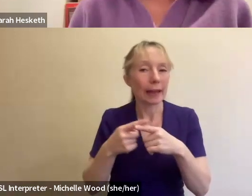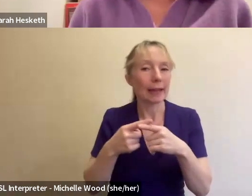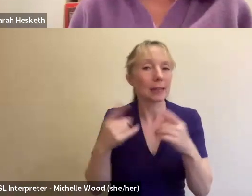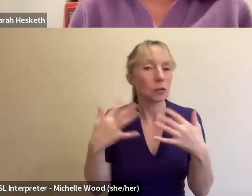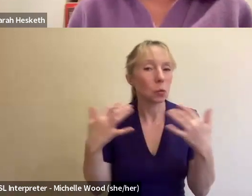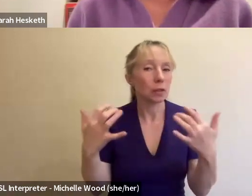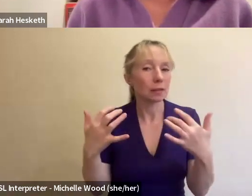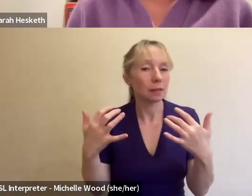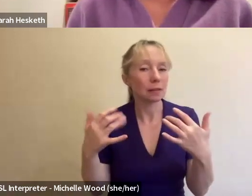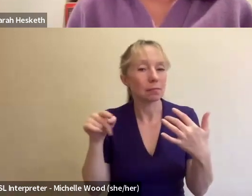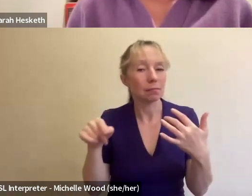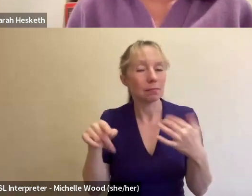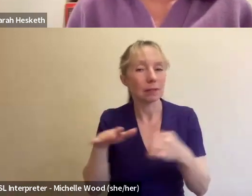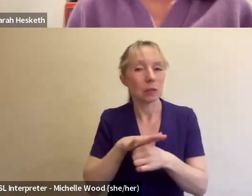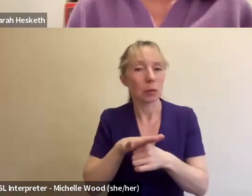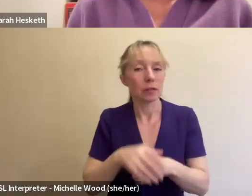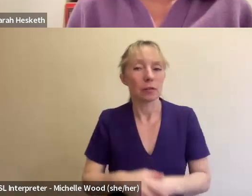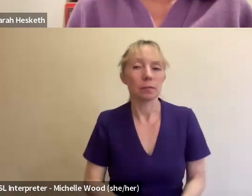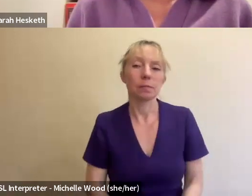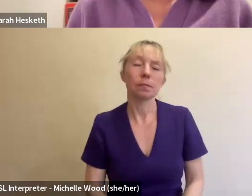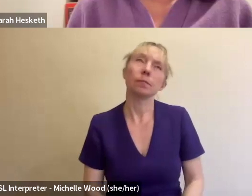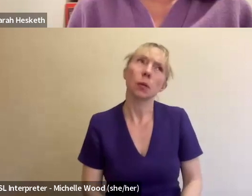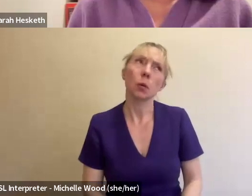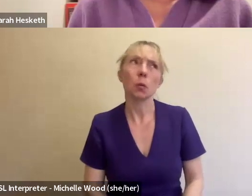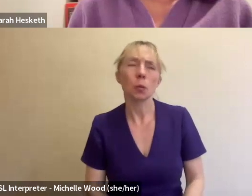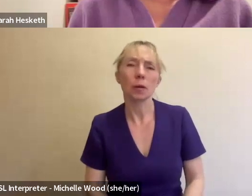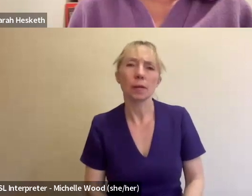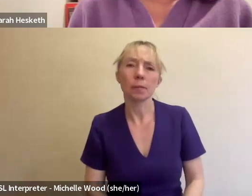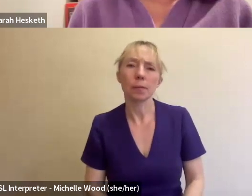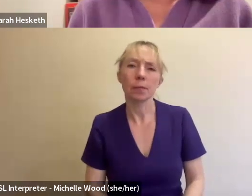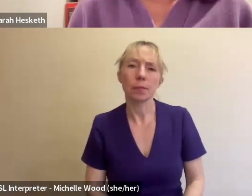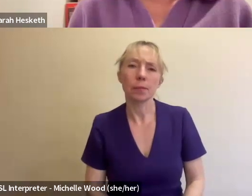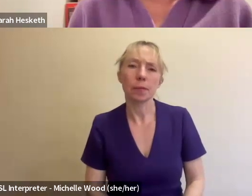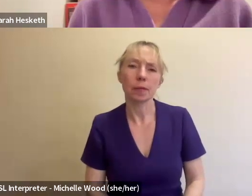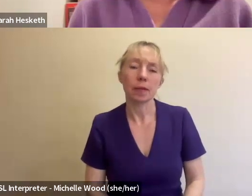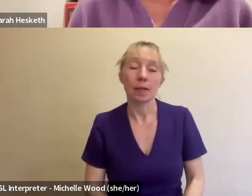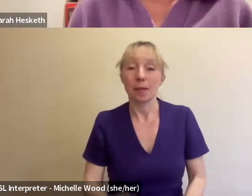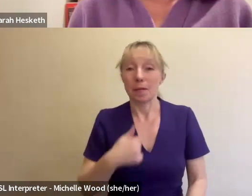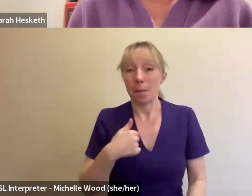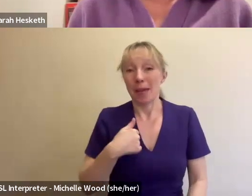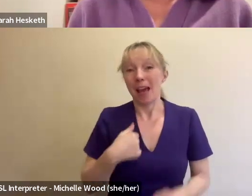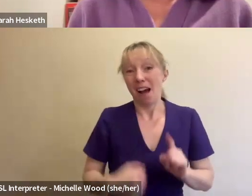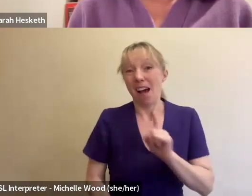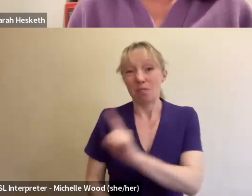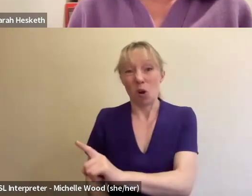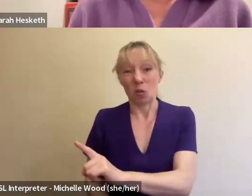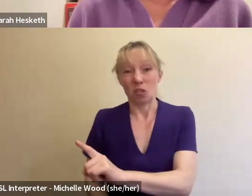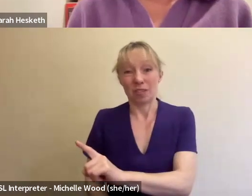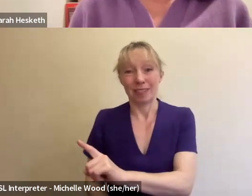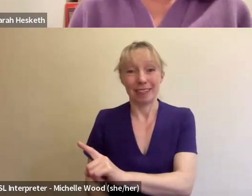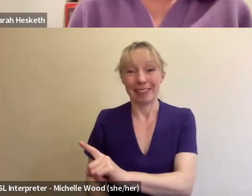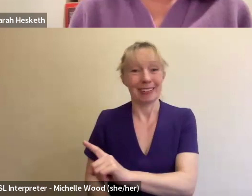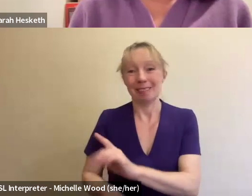in your case? Yeah. Oh, well, in my case, I'm the one who approach